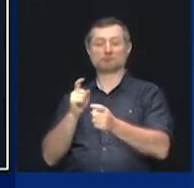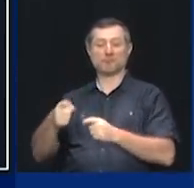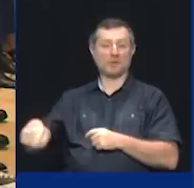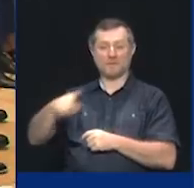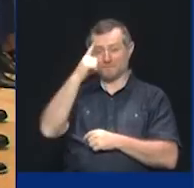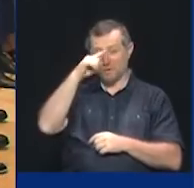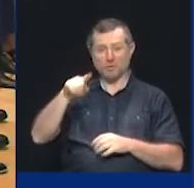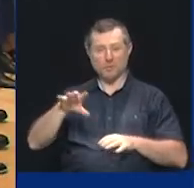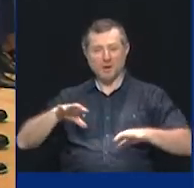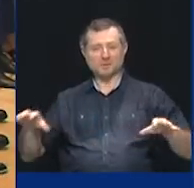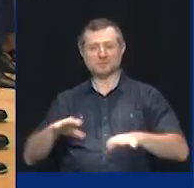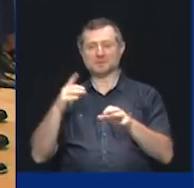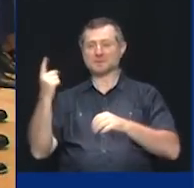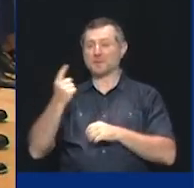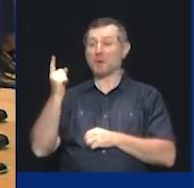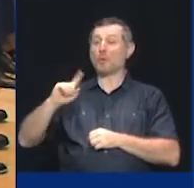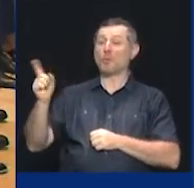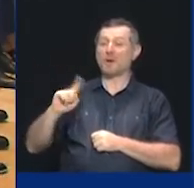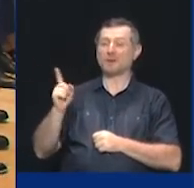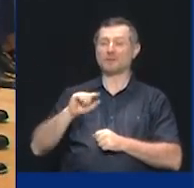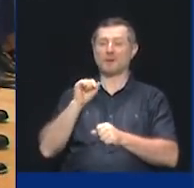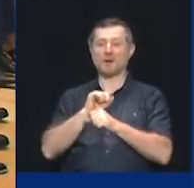spots.